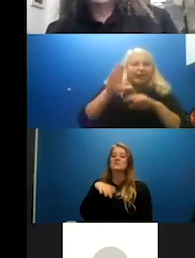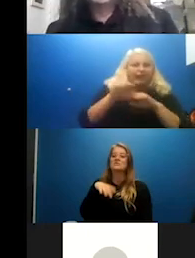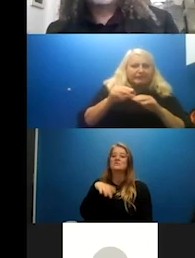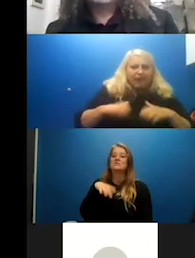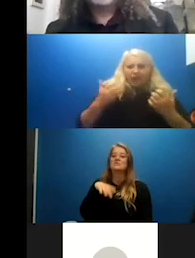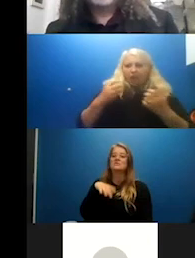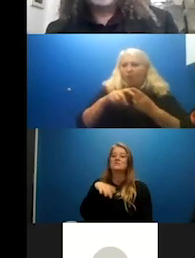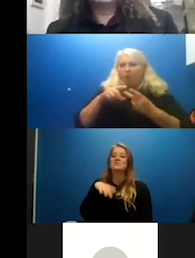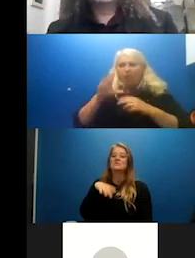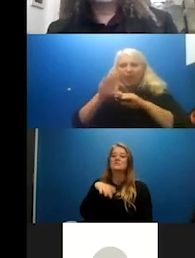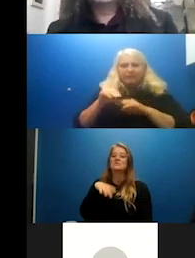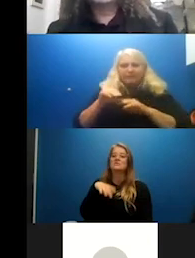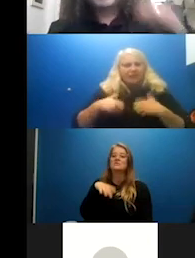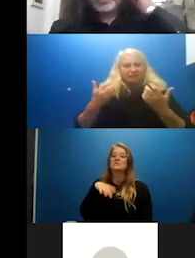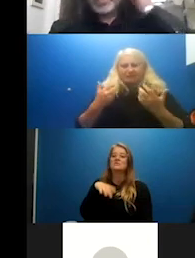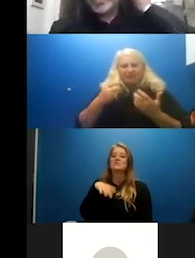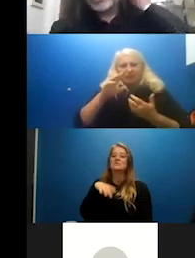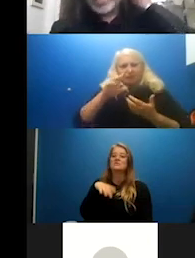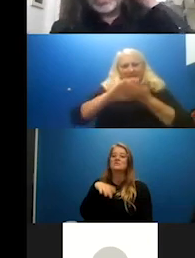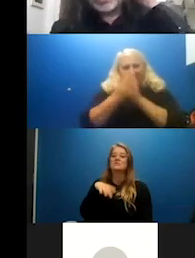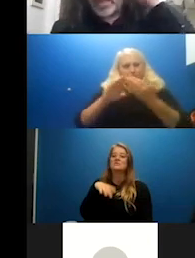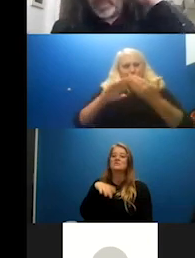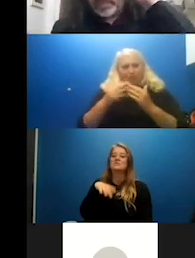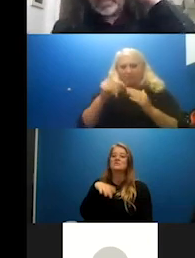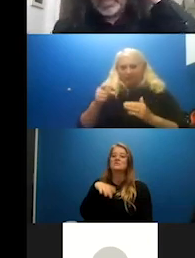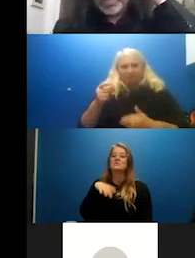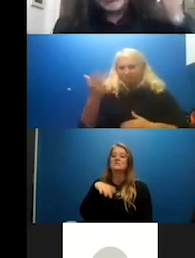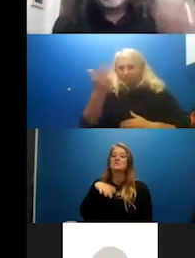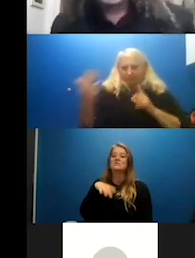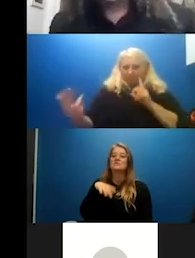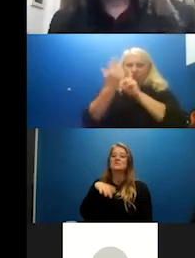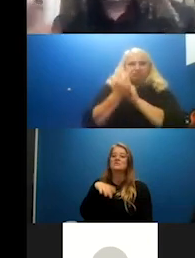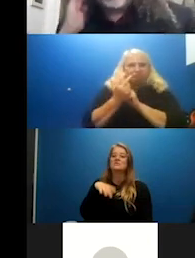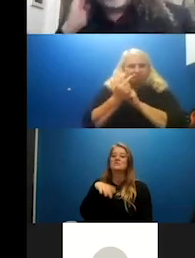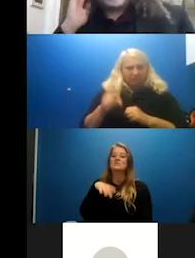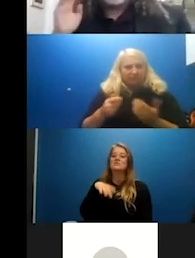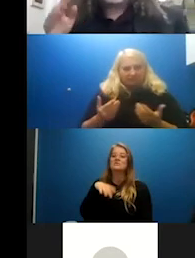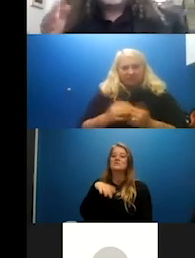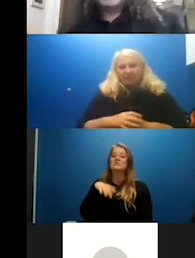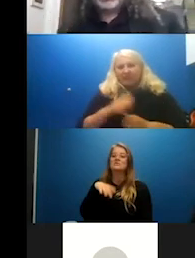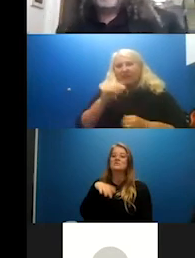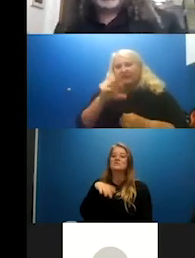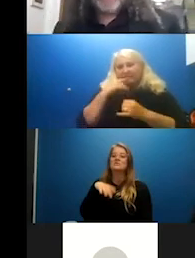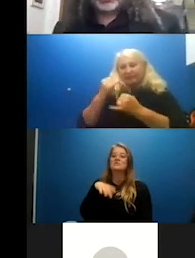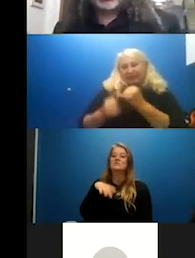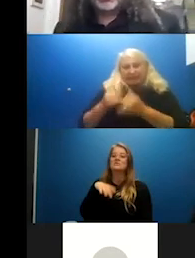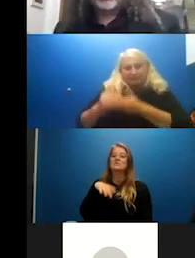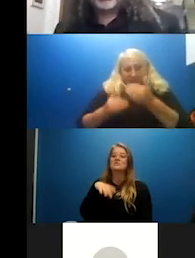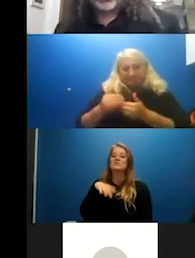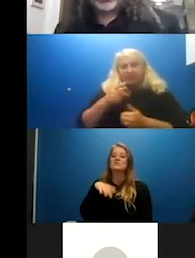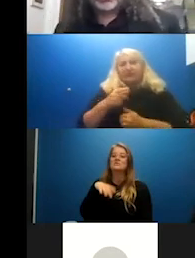The whole community becomes a resource. The last step is to shift from using